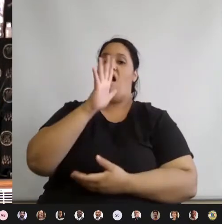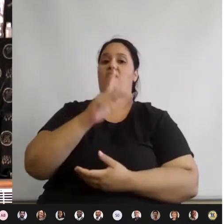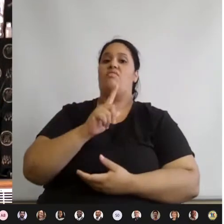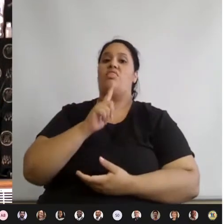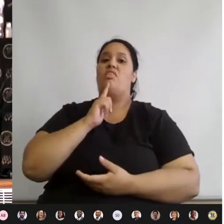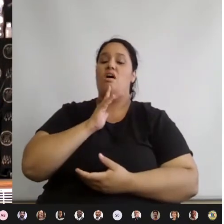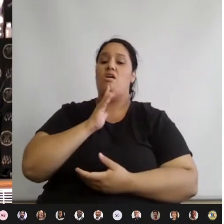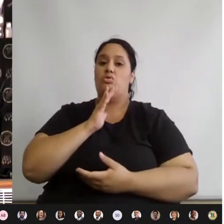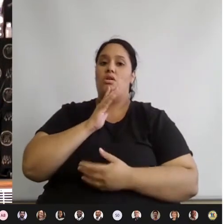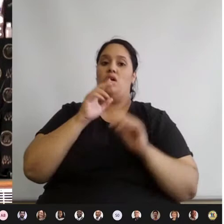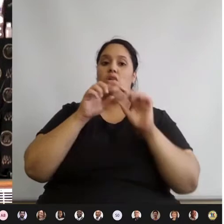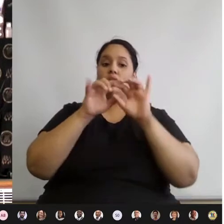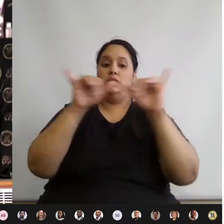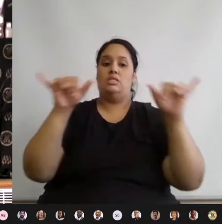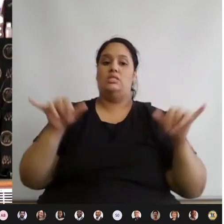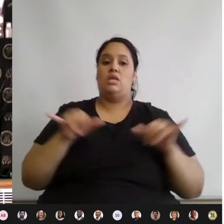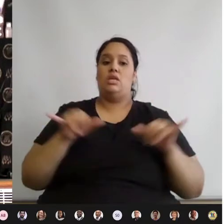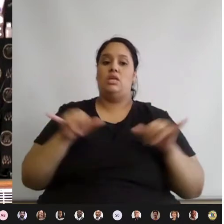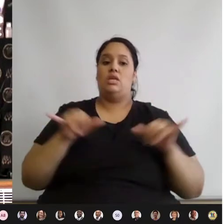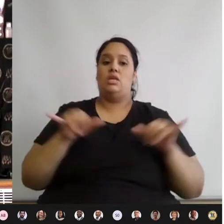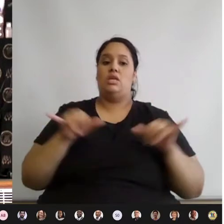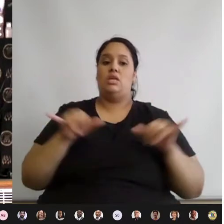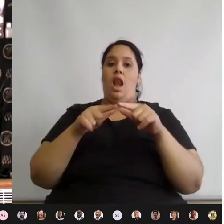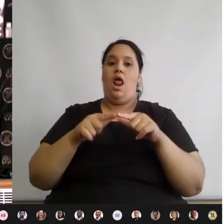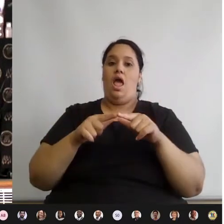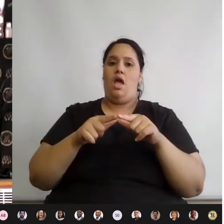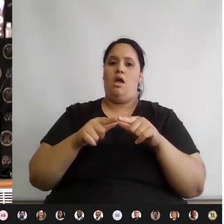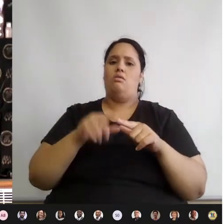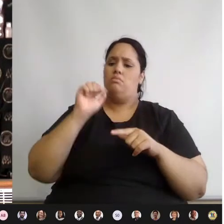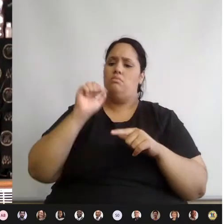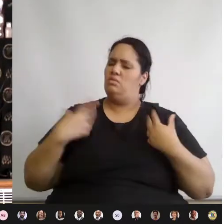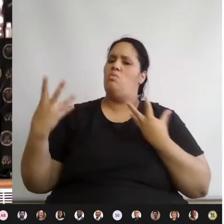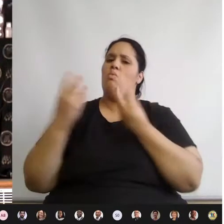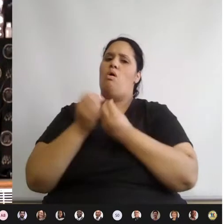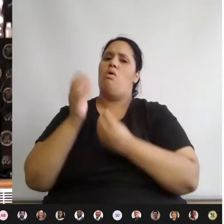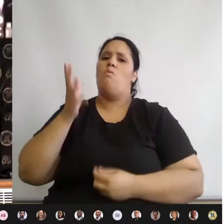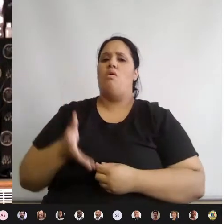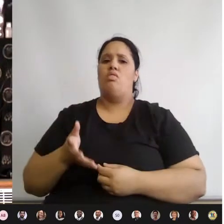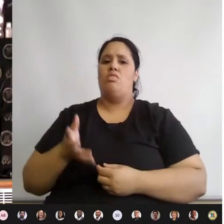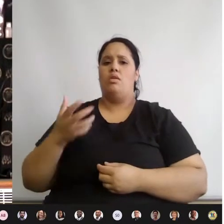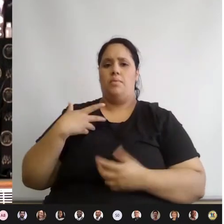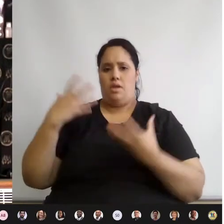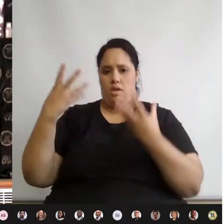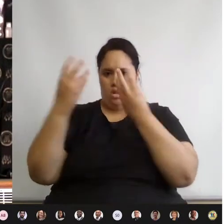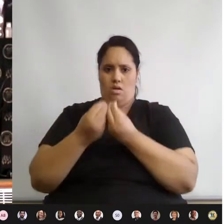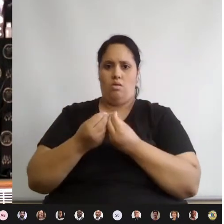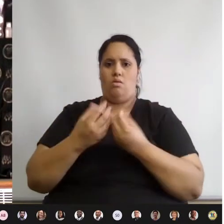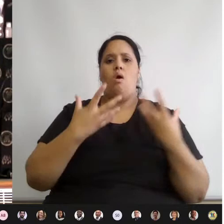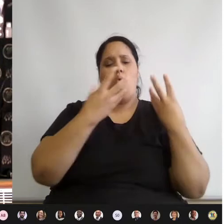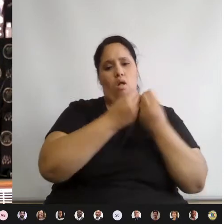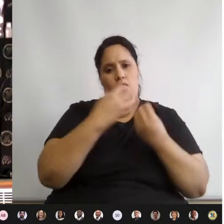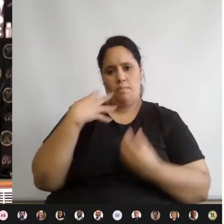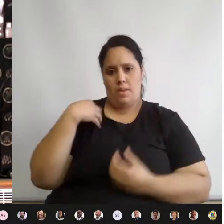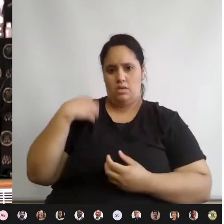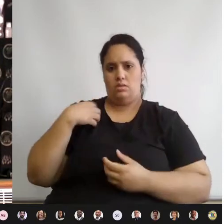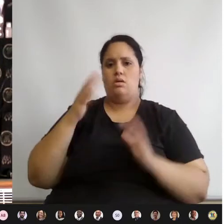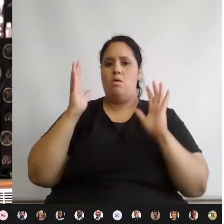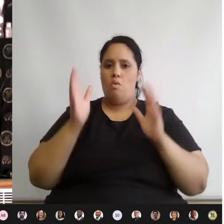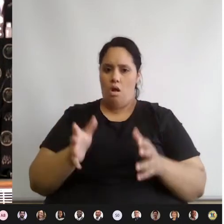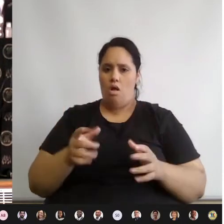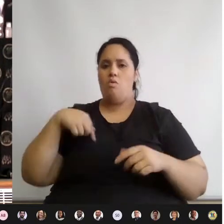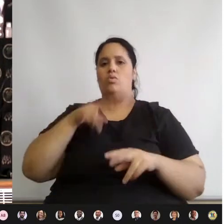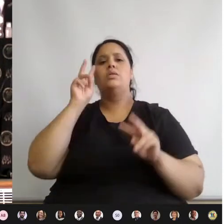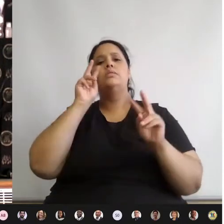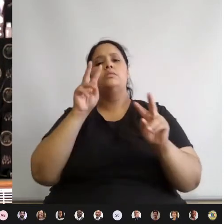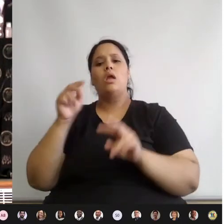region. The Honourable Member, I absolutely will come along. I will come along with you. I will come along with the Minister. Let's come and see what we